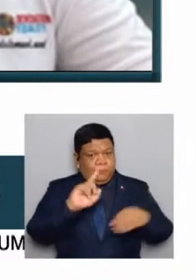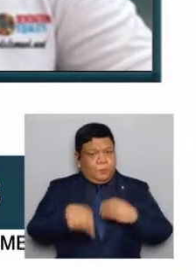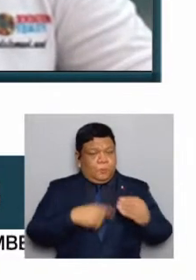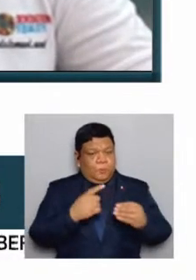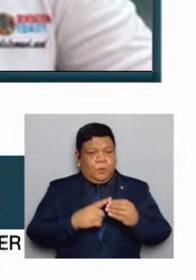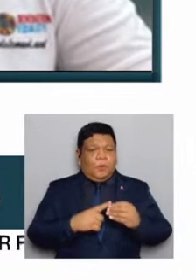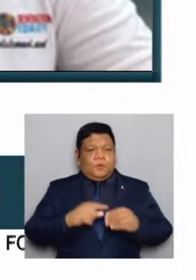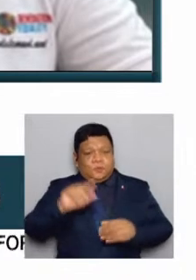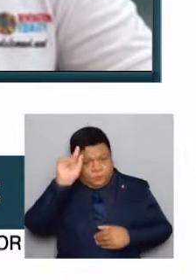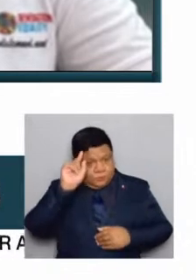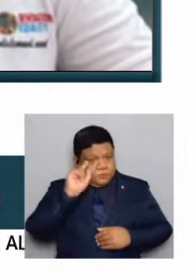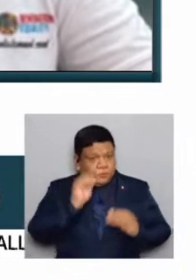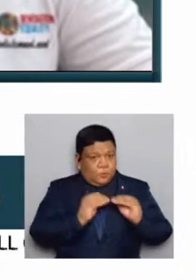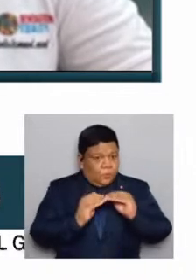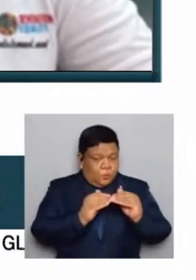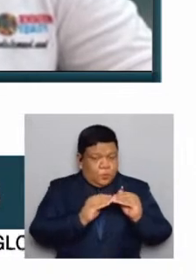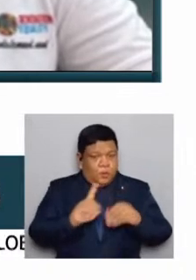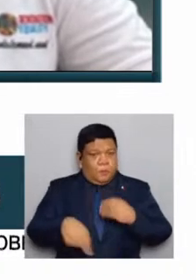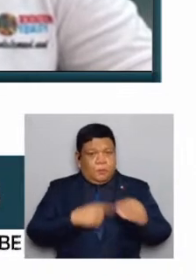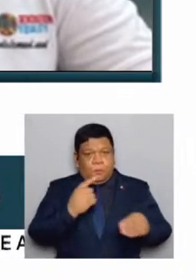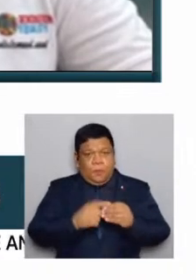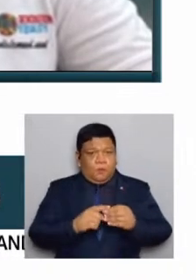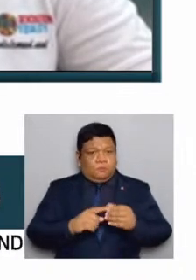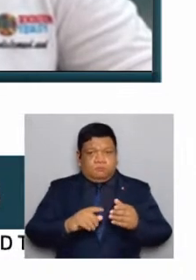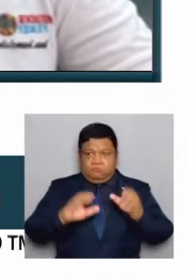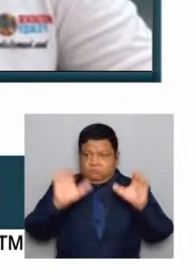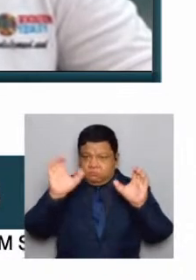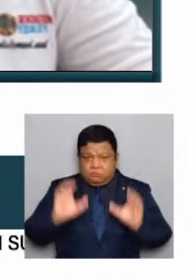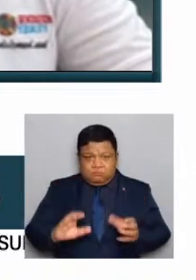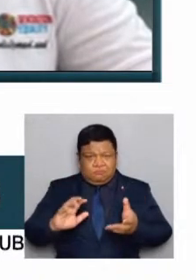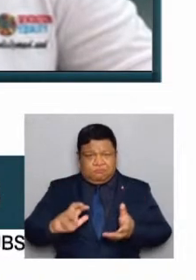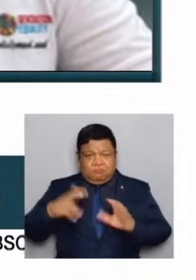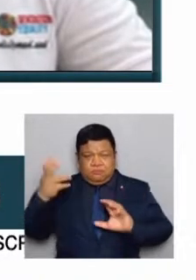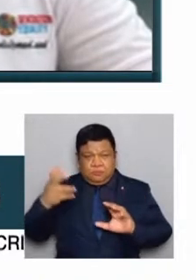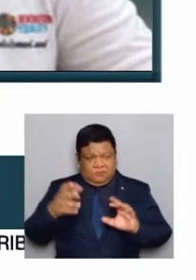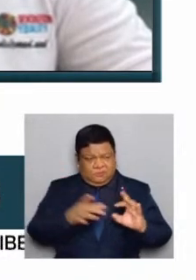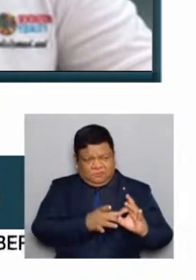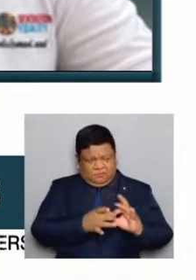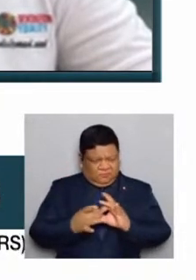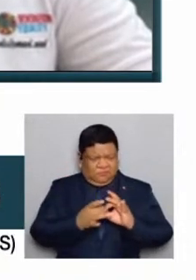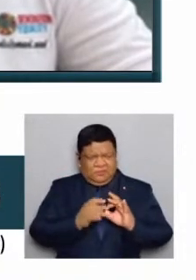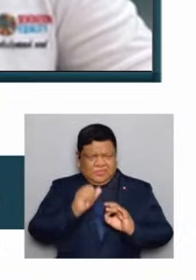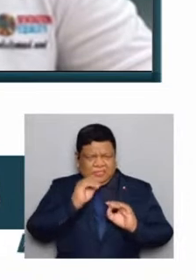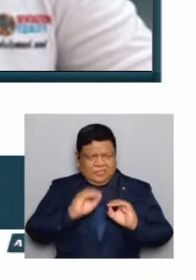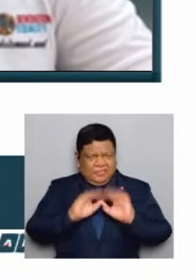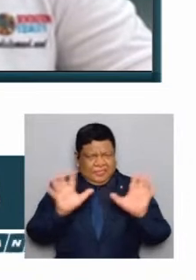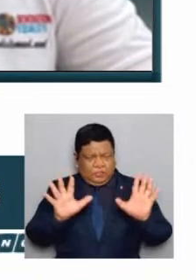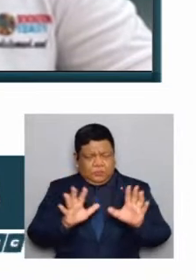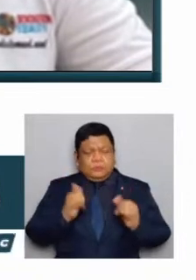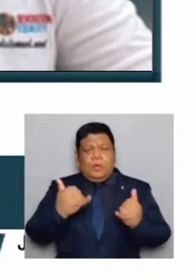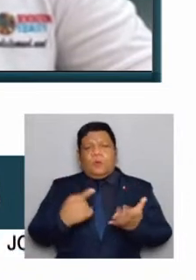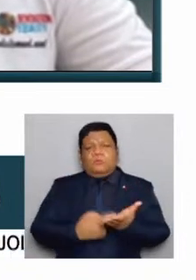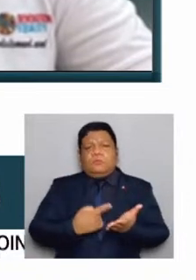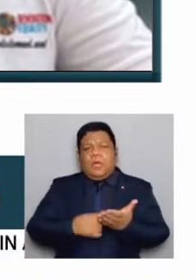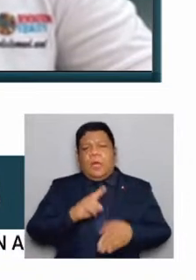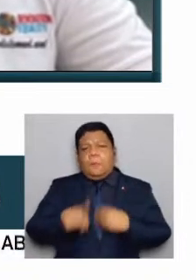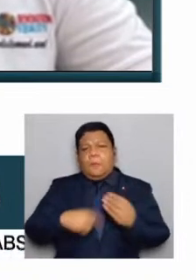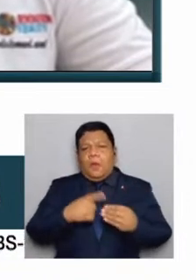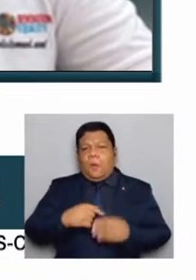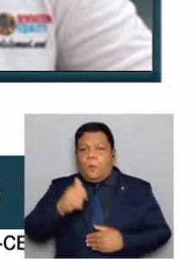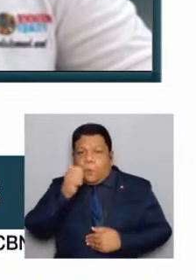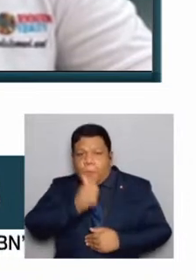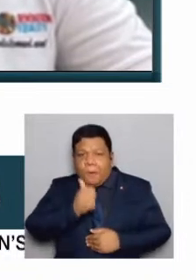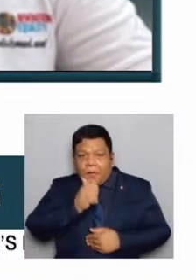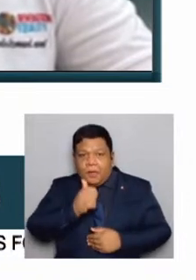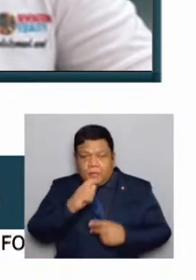climate change, the connection right there is not that clear. Let's first talk about the women and girls who